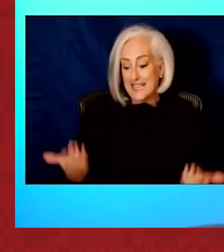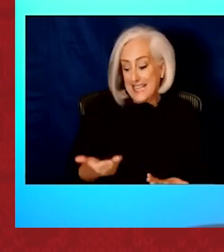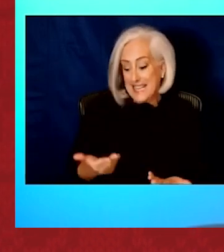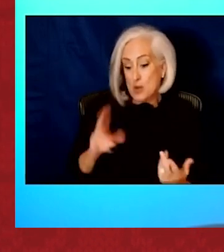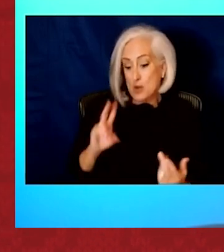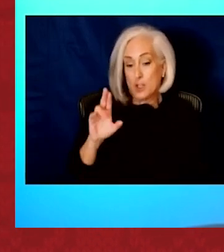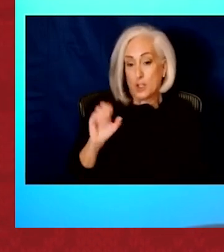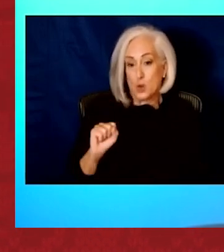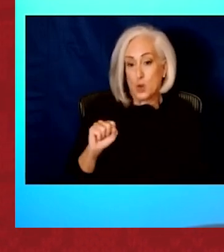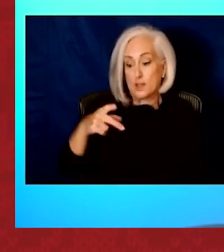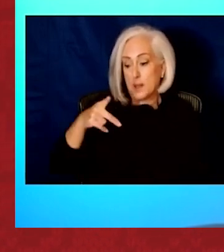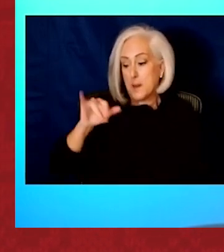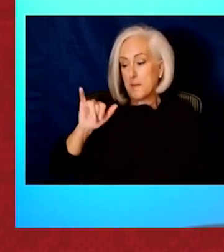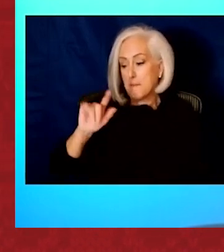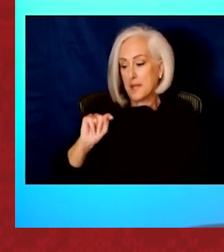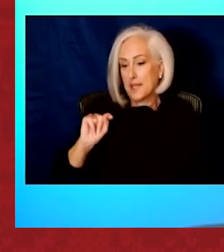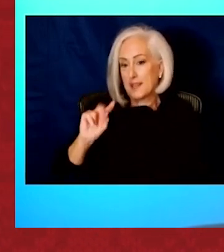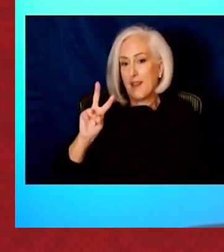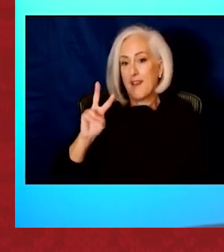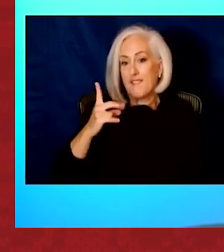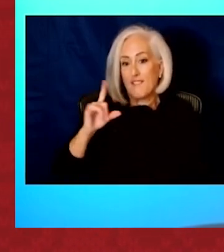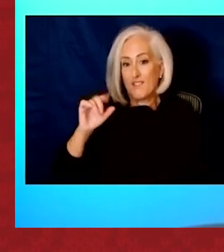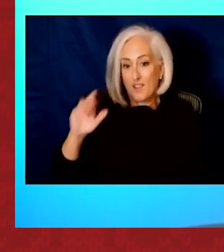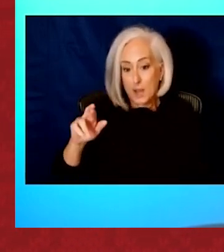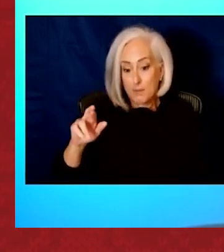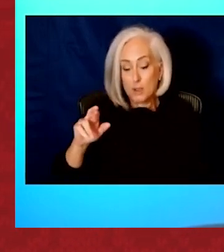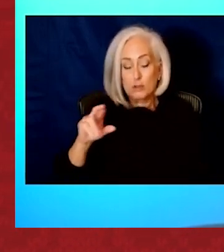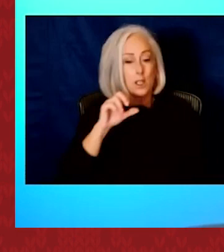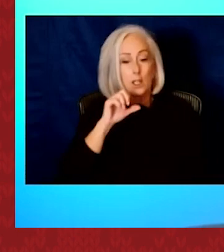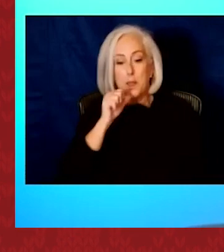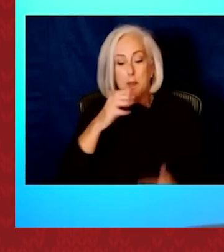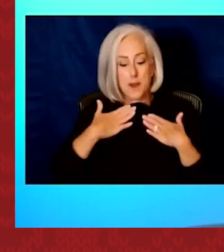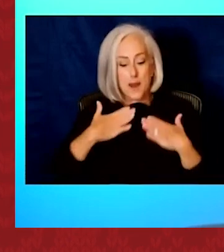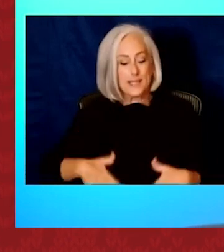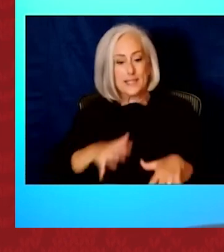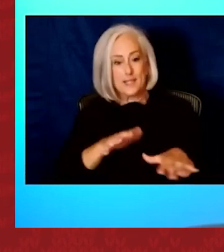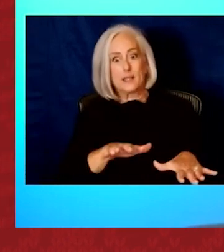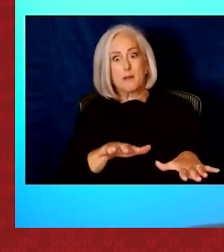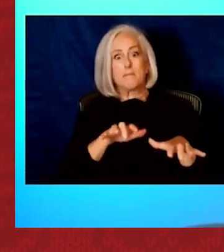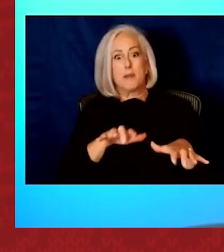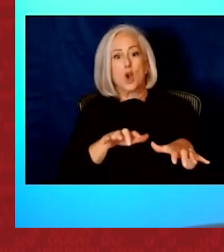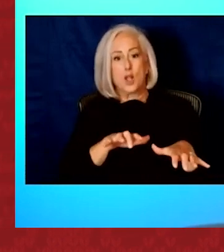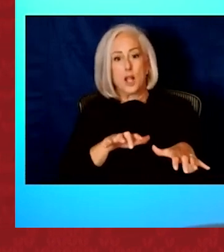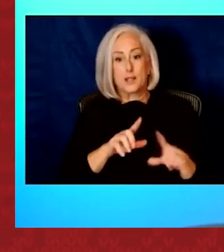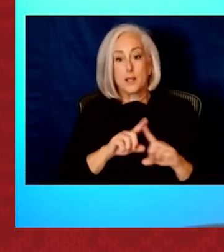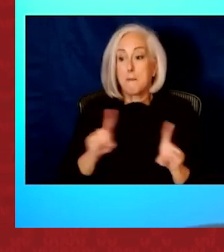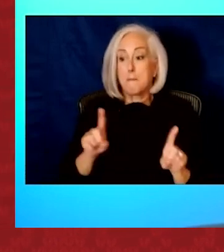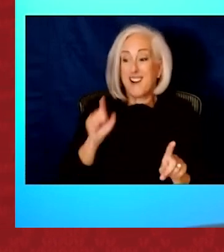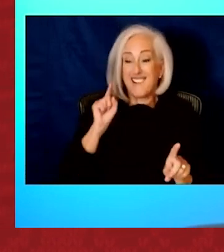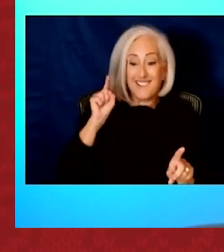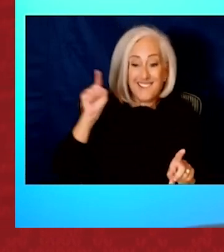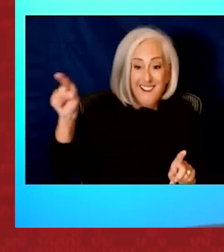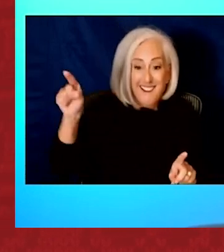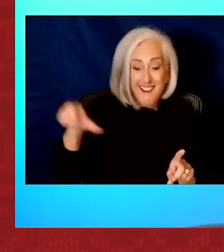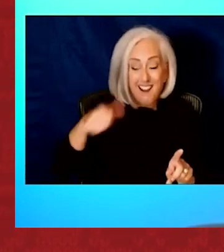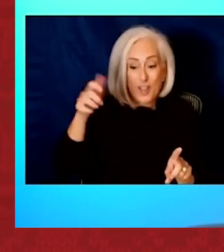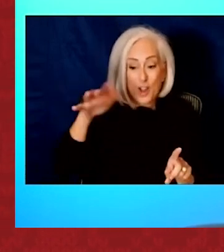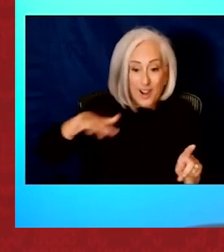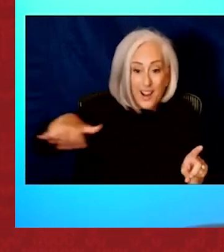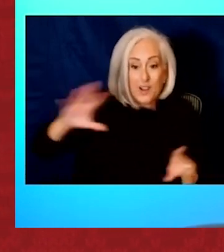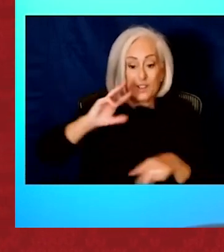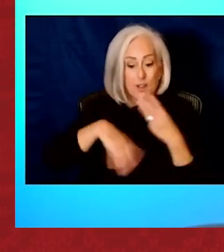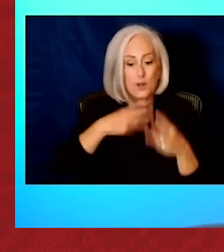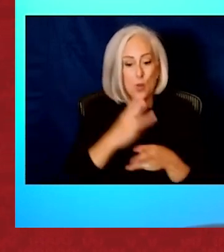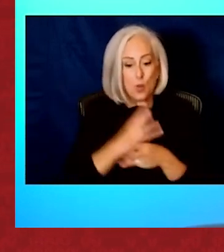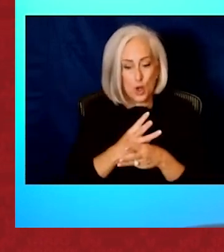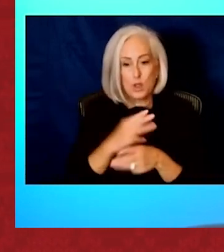of the world, there are cobras and elapids, which do paralyze you and present a whole different kind of problem that we don't have to